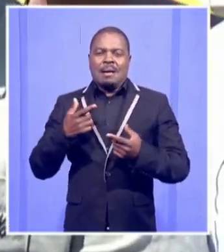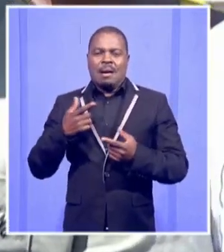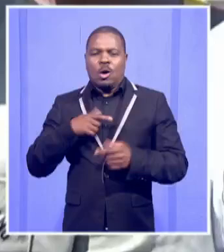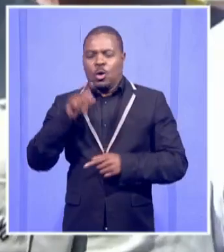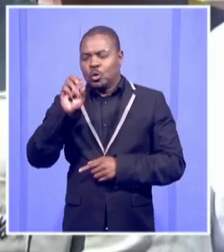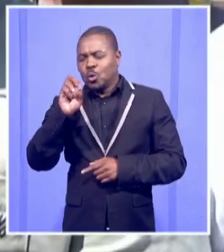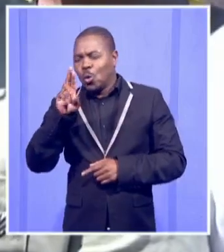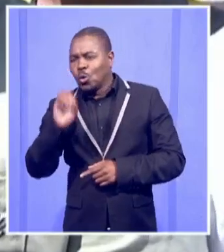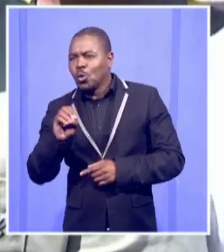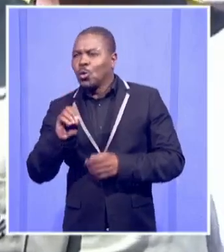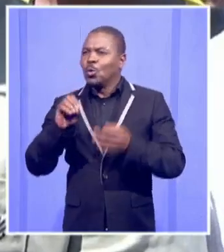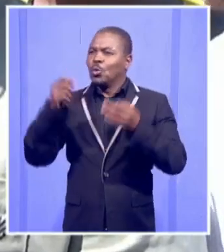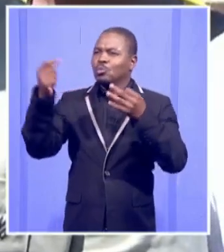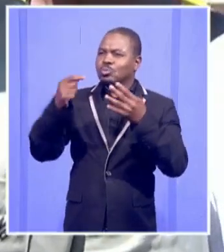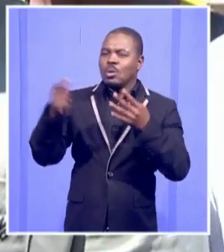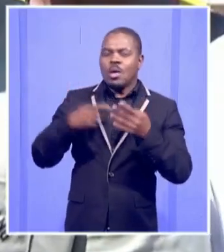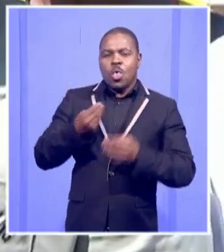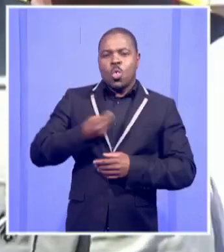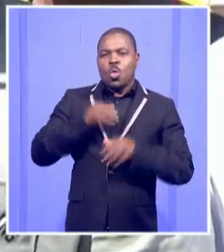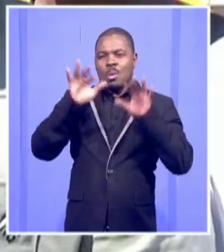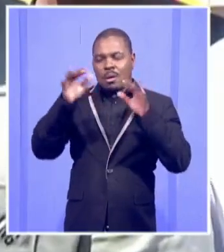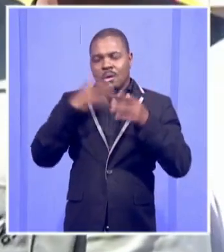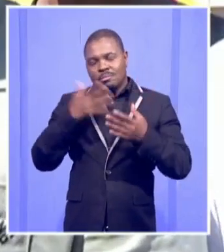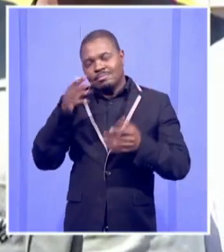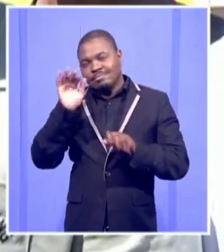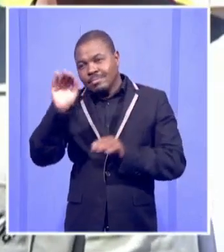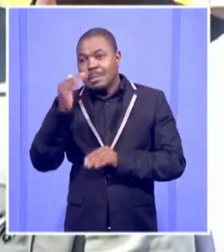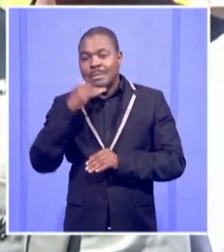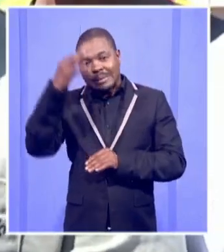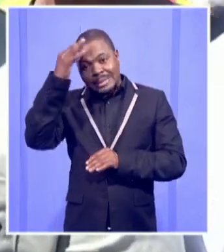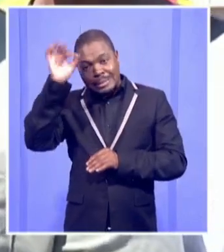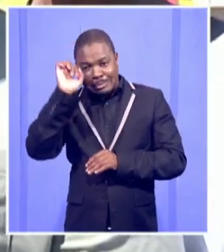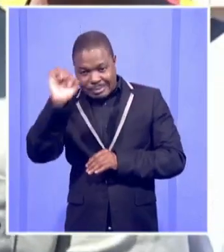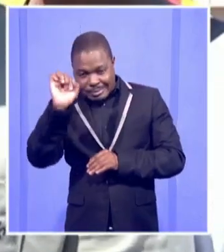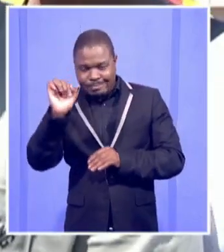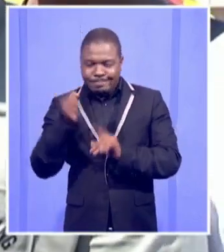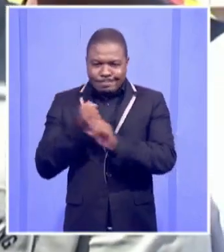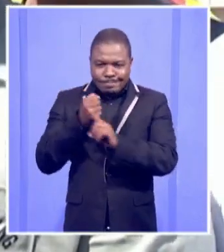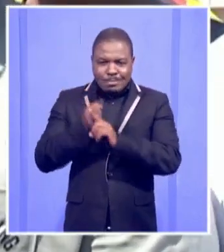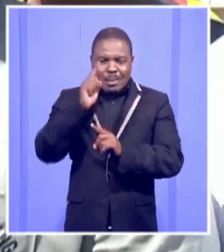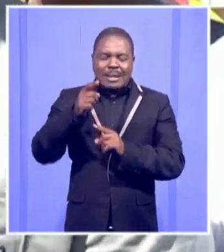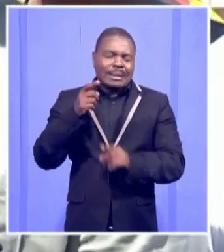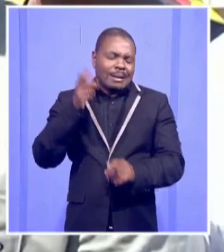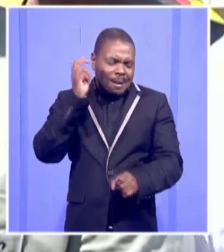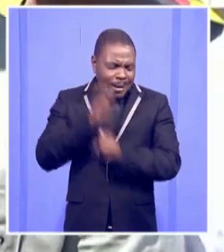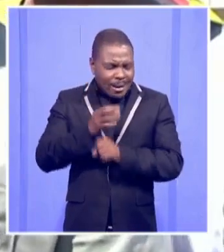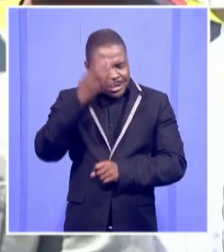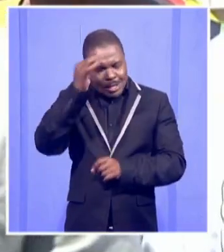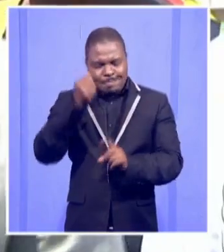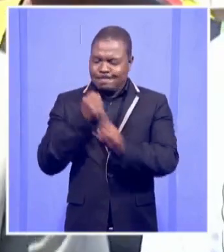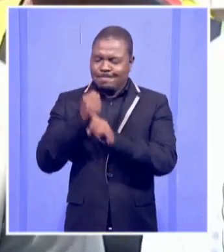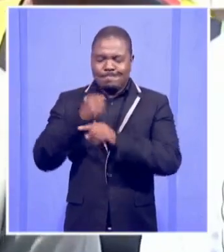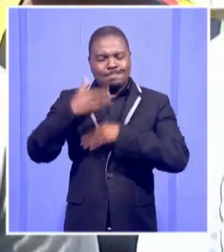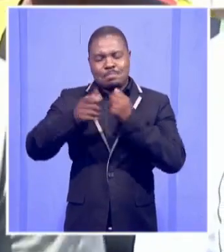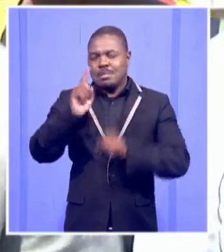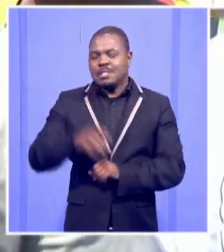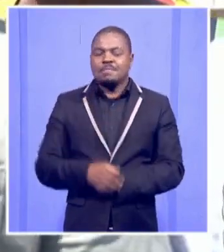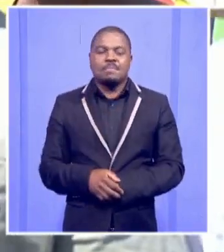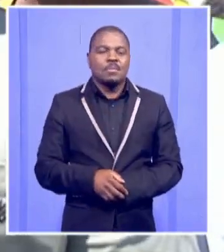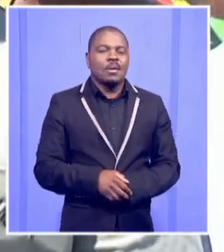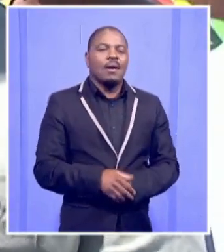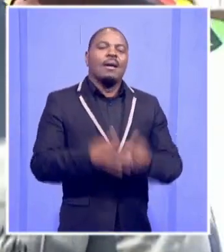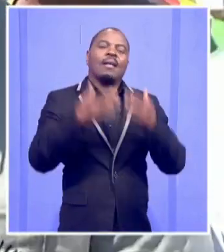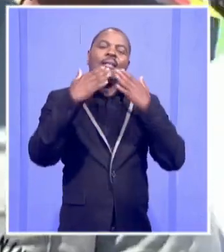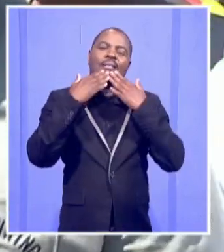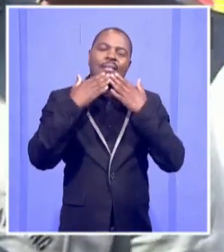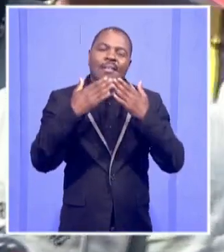toro, re jwetsa batho ba batjha hore tlamehile ba pushe ditoro tsa bona. No matter how hard it is, you have to pursue your dreams. Yeah. Thank you so much guys for the